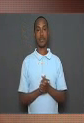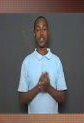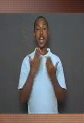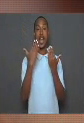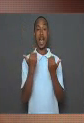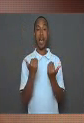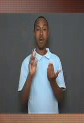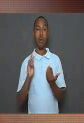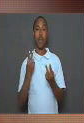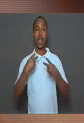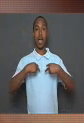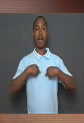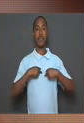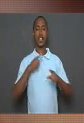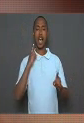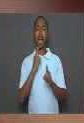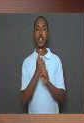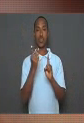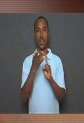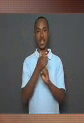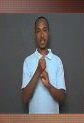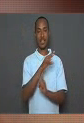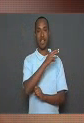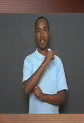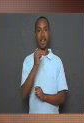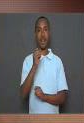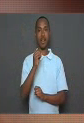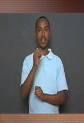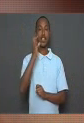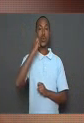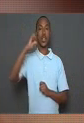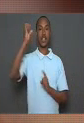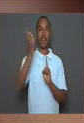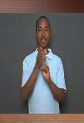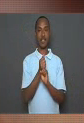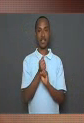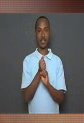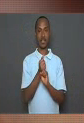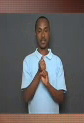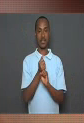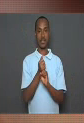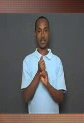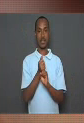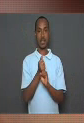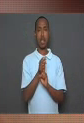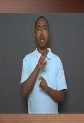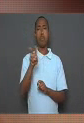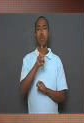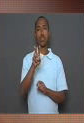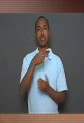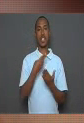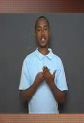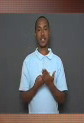Now we have the actual yield and the theoretical yield. With both of